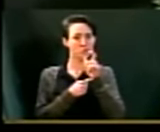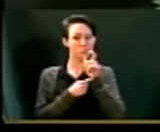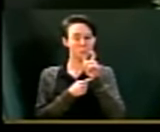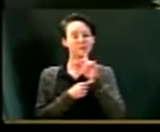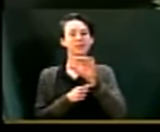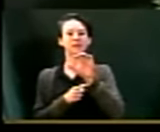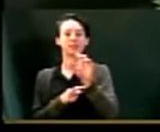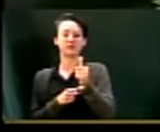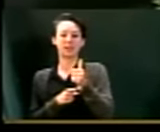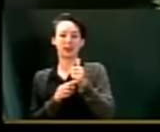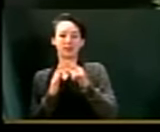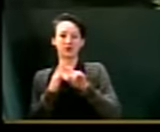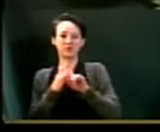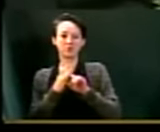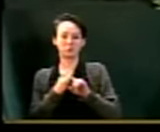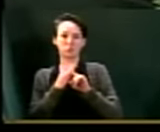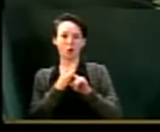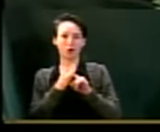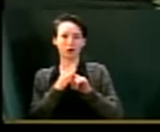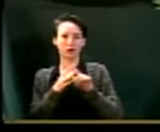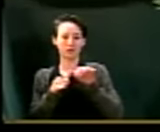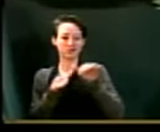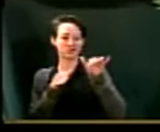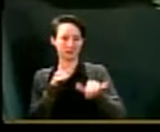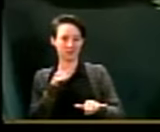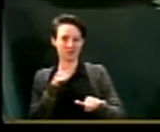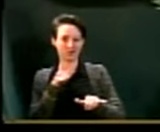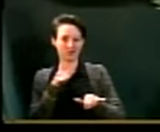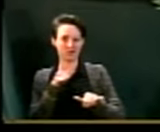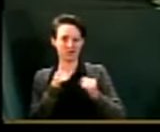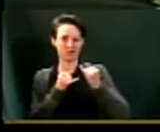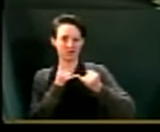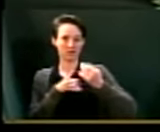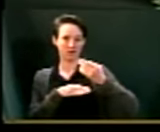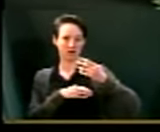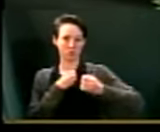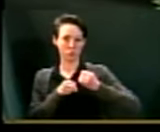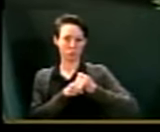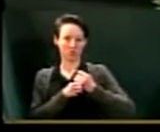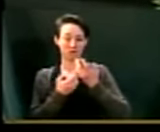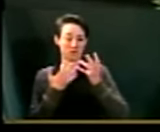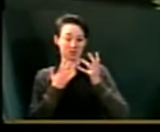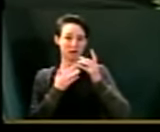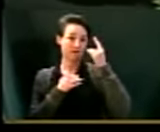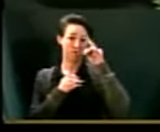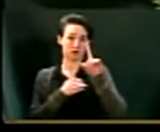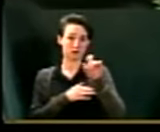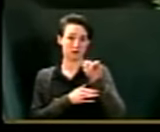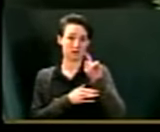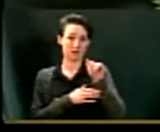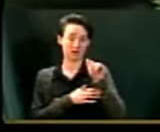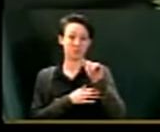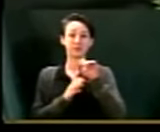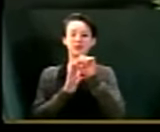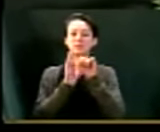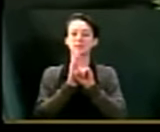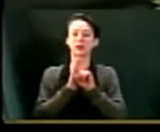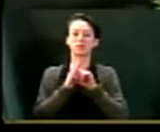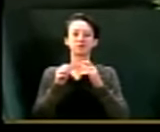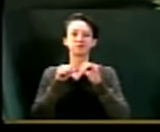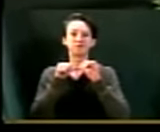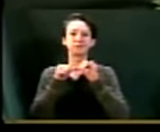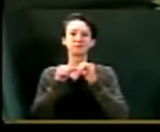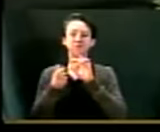that were there originally and that are still there at the end of the year. That's all you have for data. The state kept changing the rules, releasing